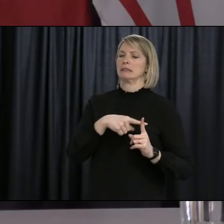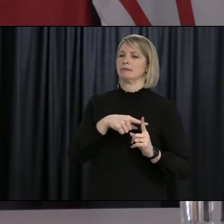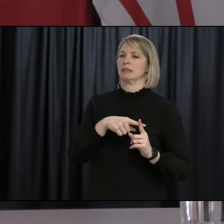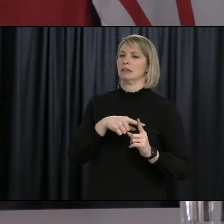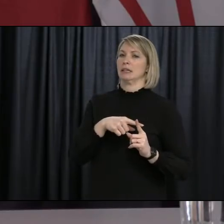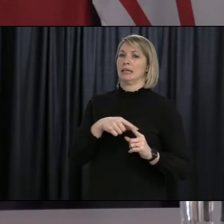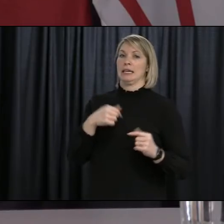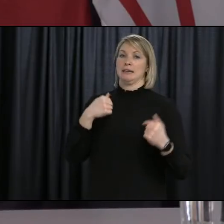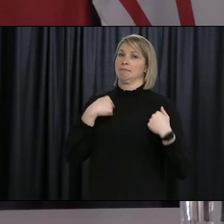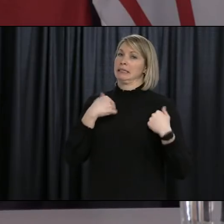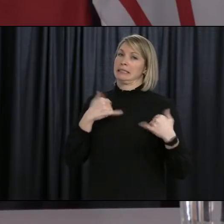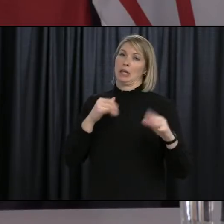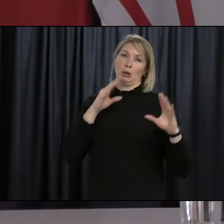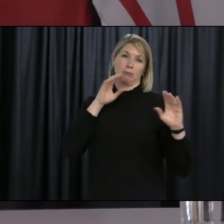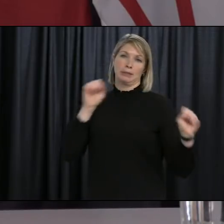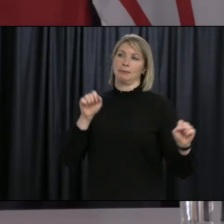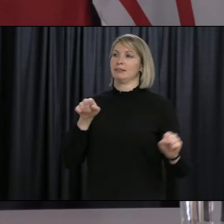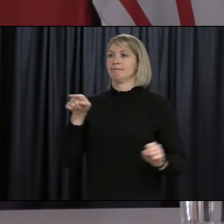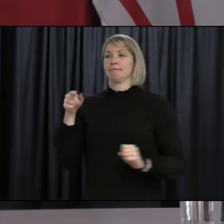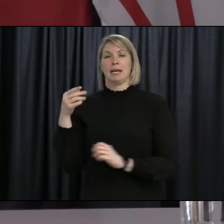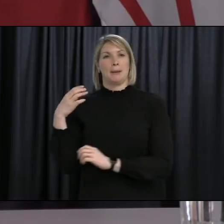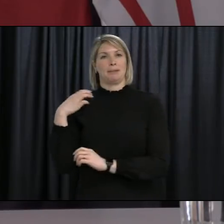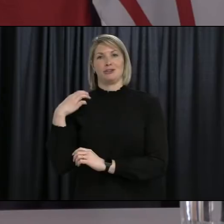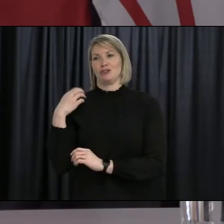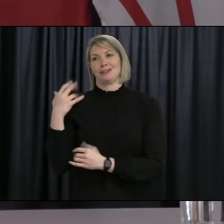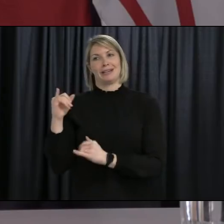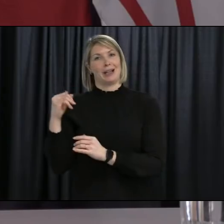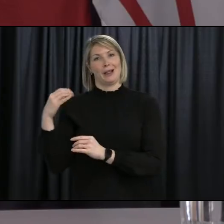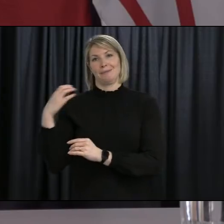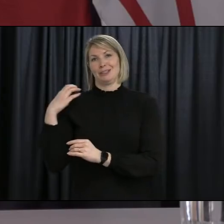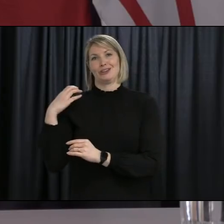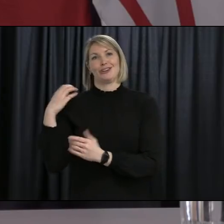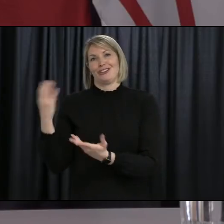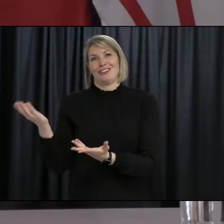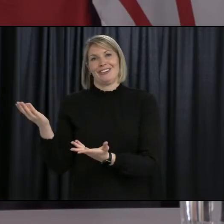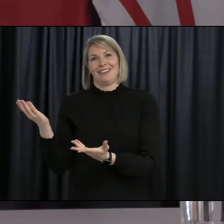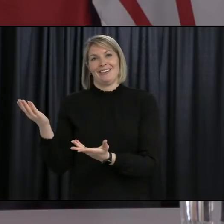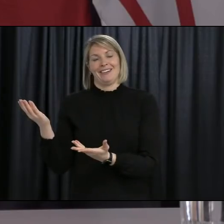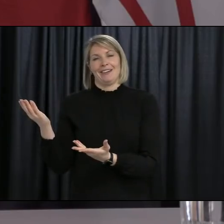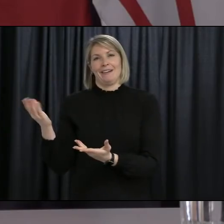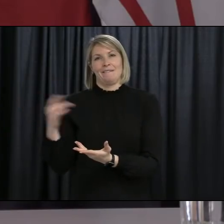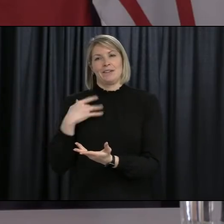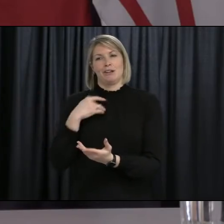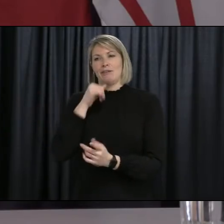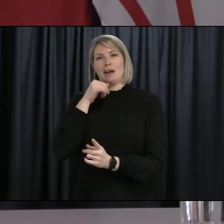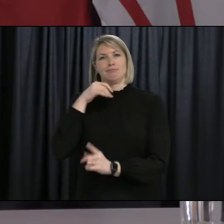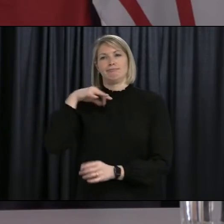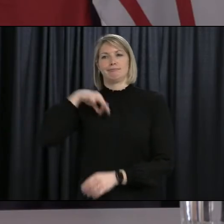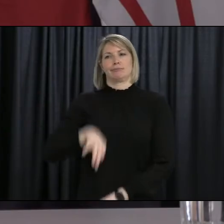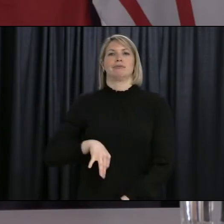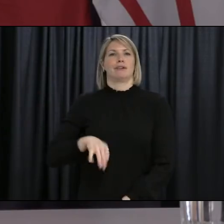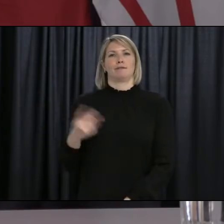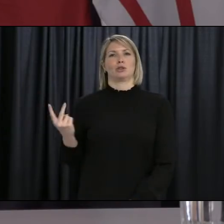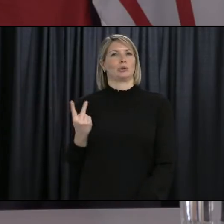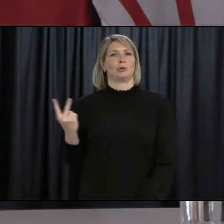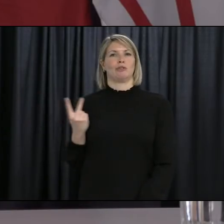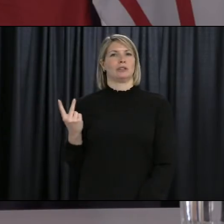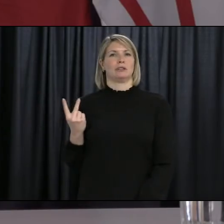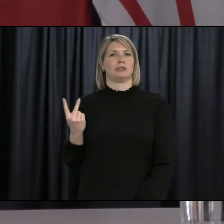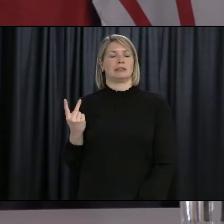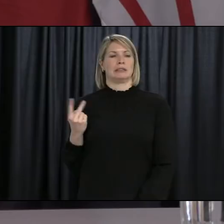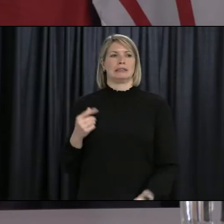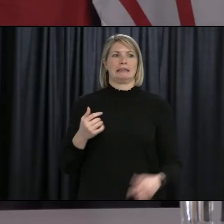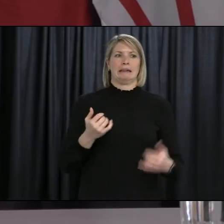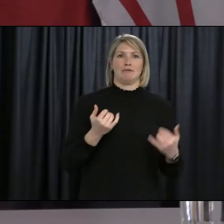still the Minister, and these are higher numbers than we're used to, and we recognize the significance and seriousness of